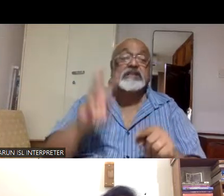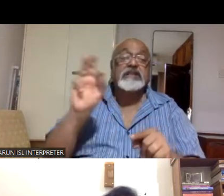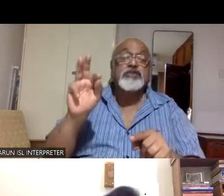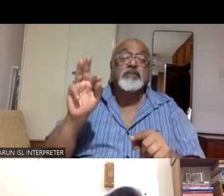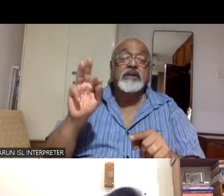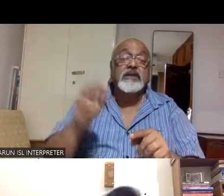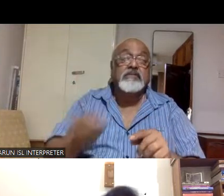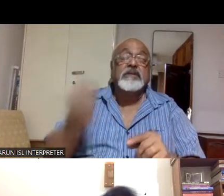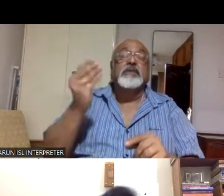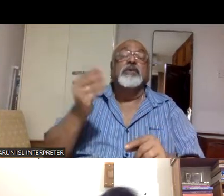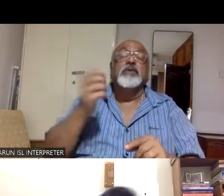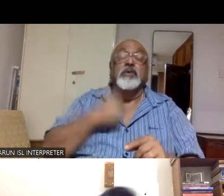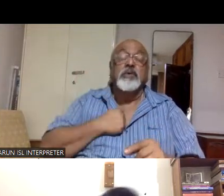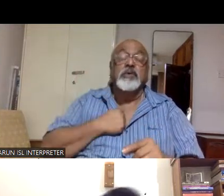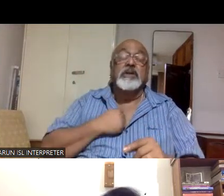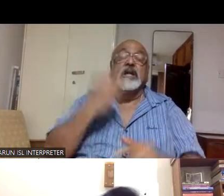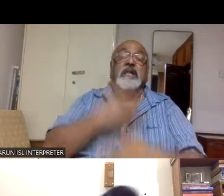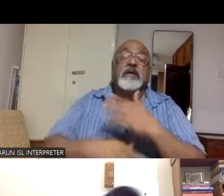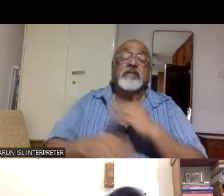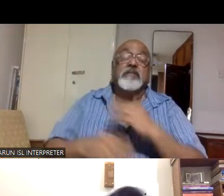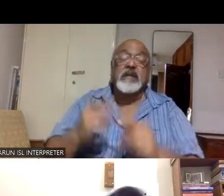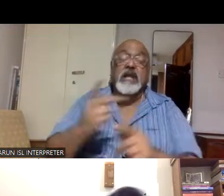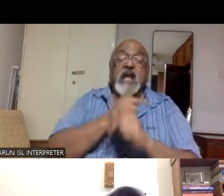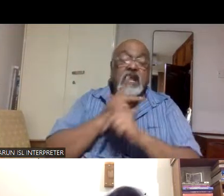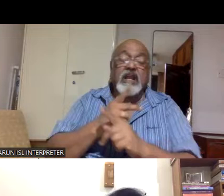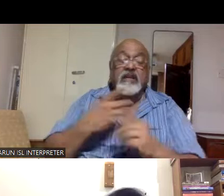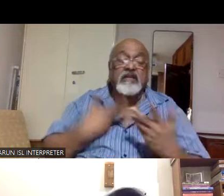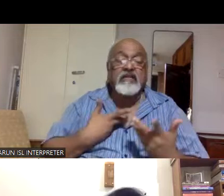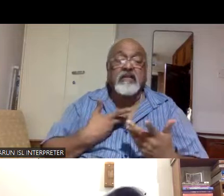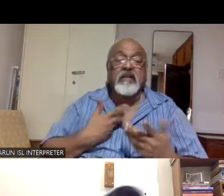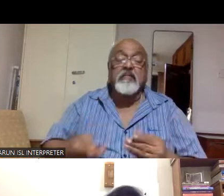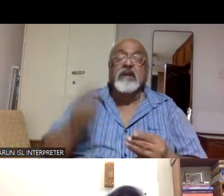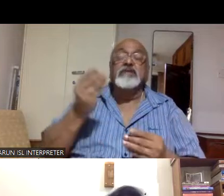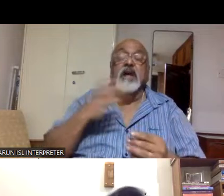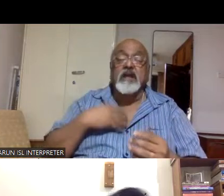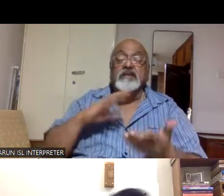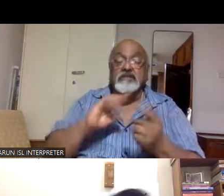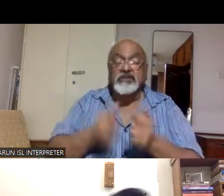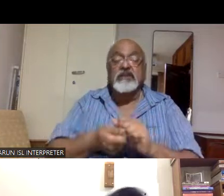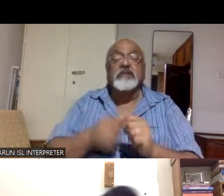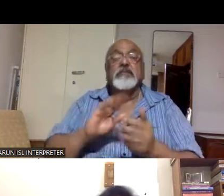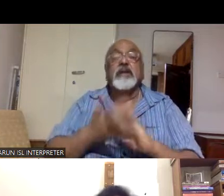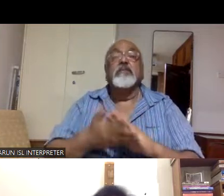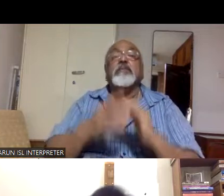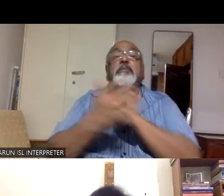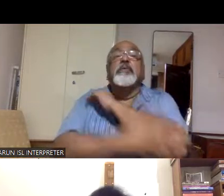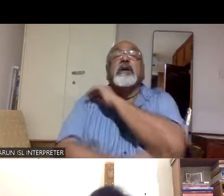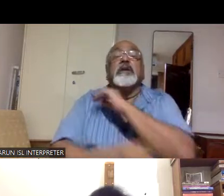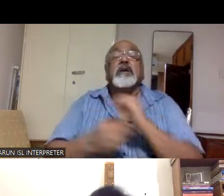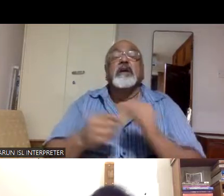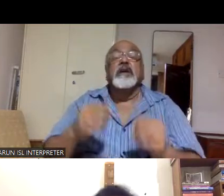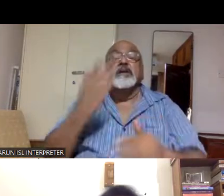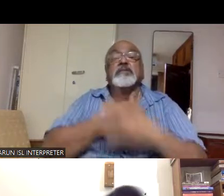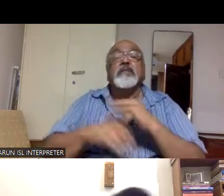rupees for my extra disability care. And thus I become poor. So if I'm disabled, I become poverty